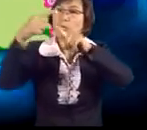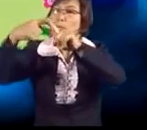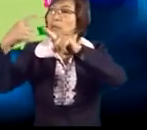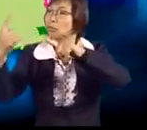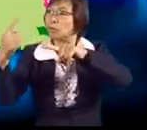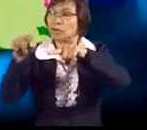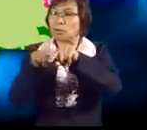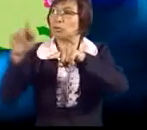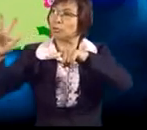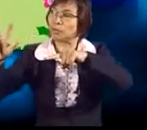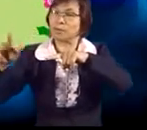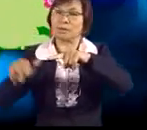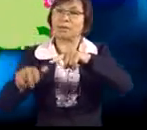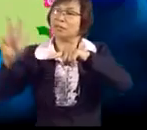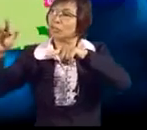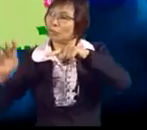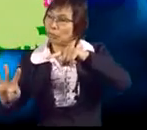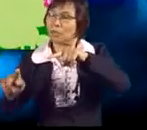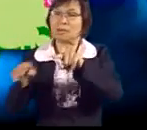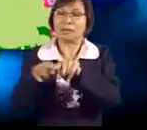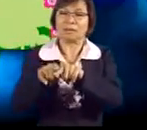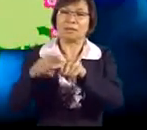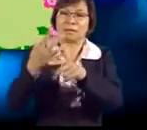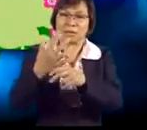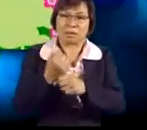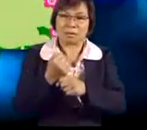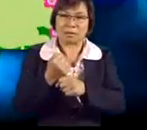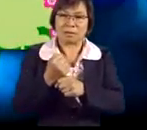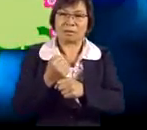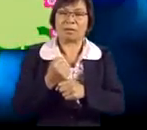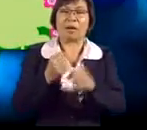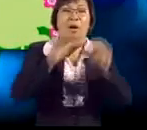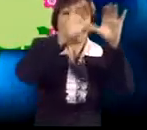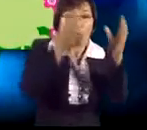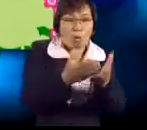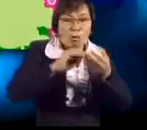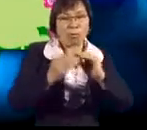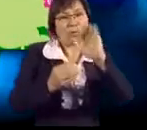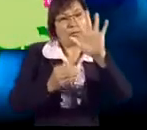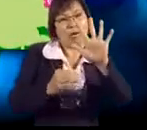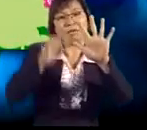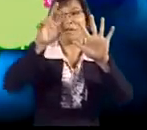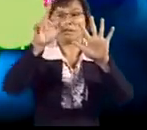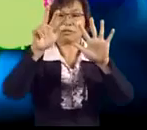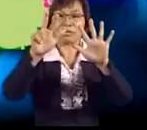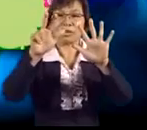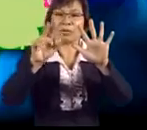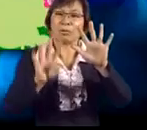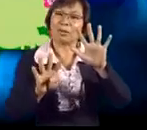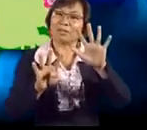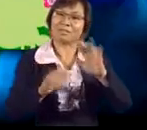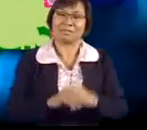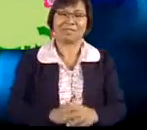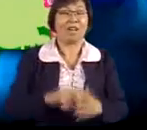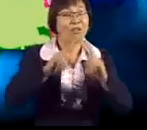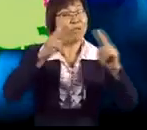together. 2 plus 1 equals 3. Our answer is 3/4. And if we put it together with the whole number,